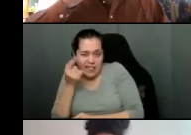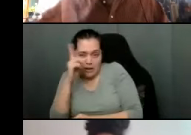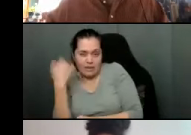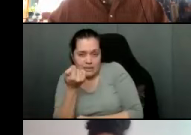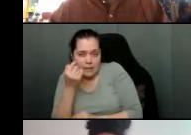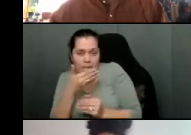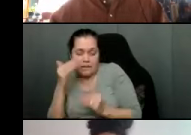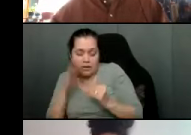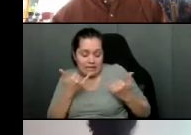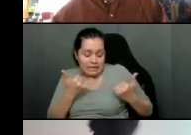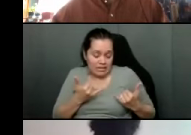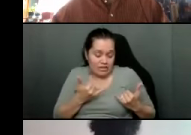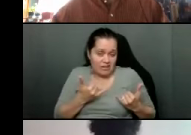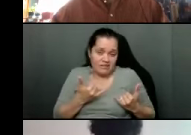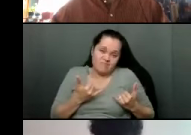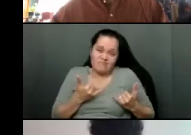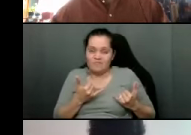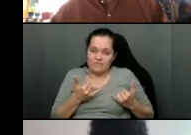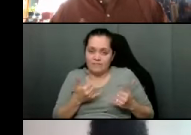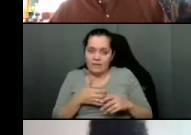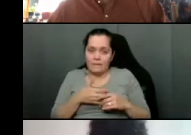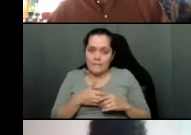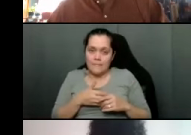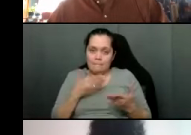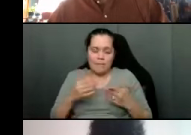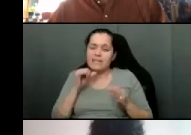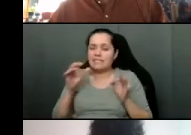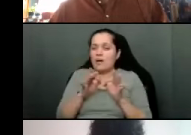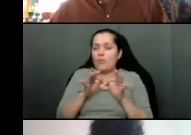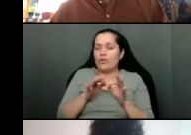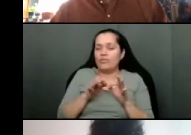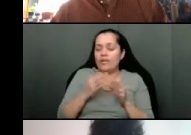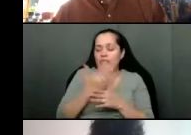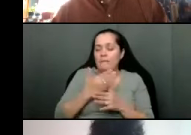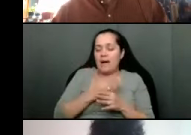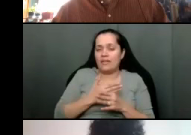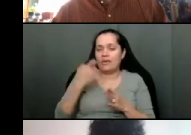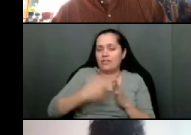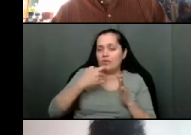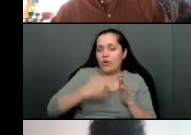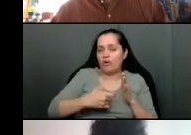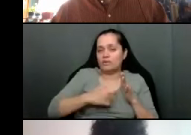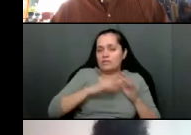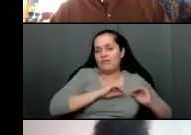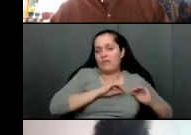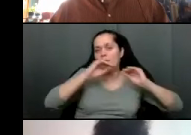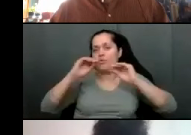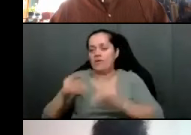better than where I am, maybe it's not worth the hassle and cost of moving.